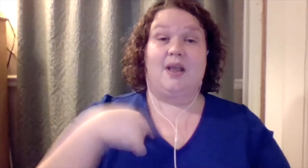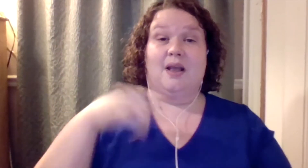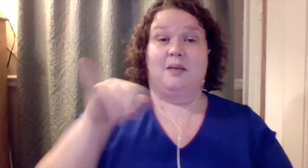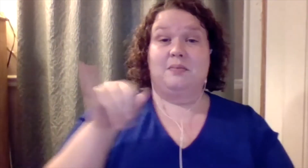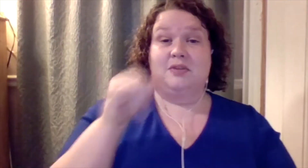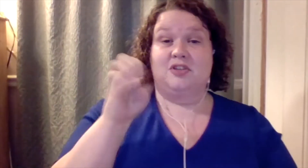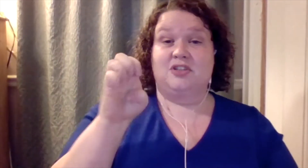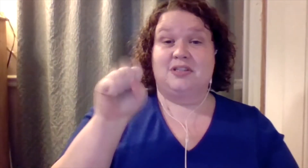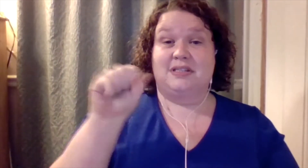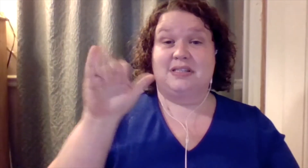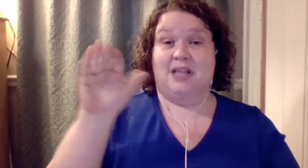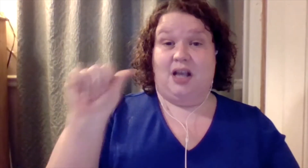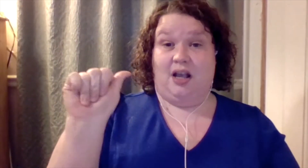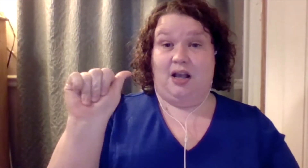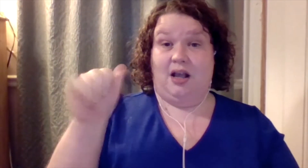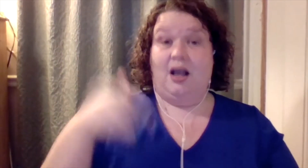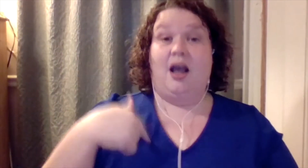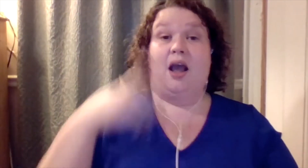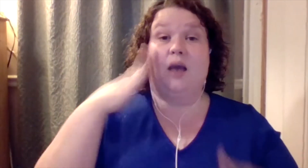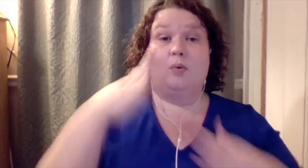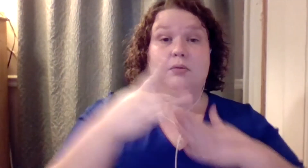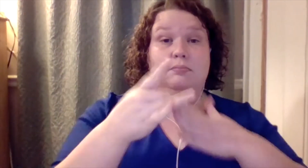Believe we have everybody here.